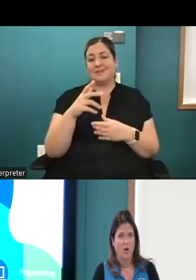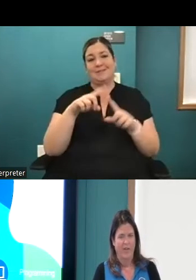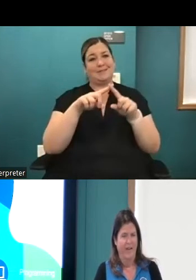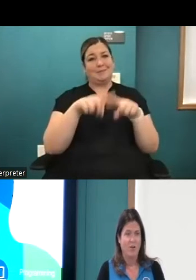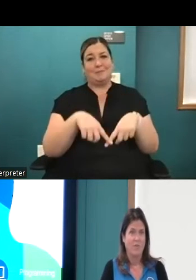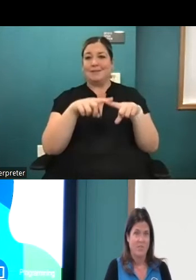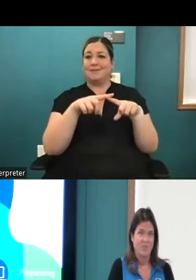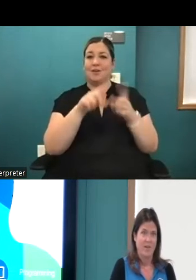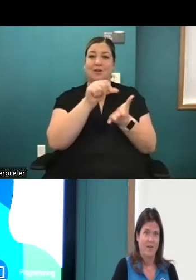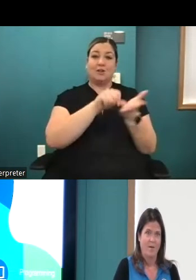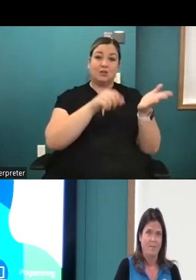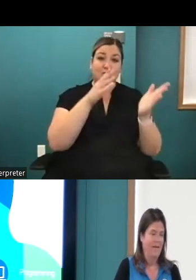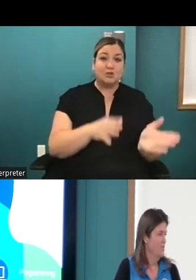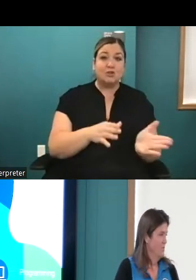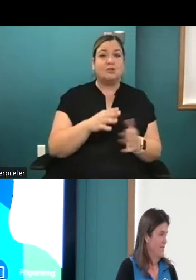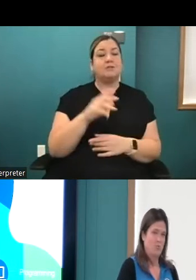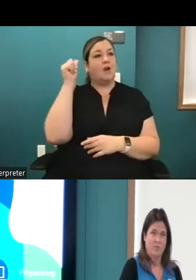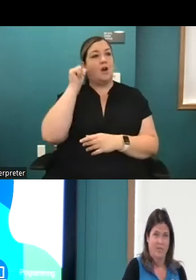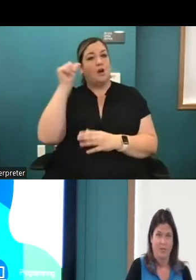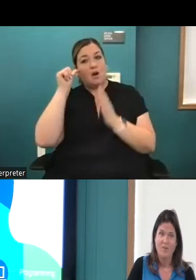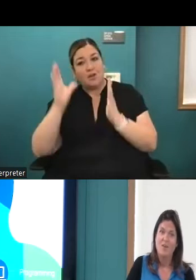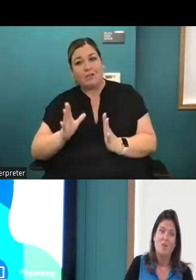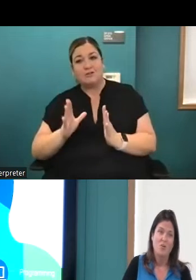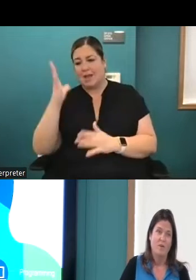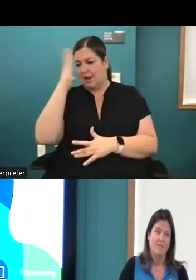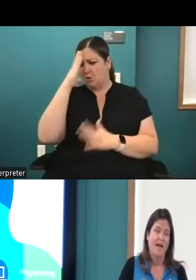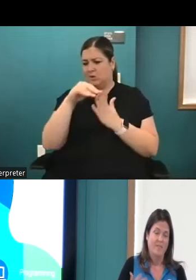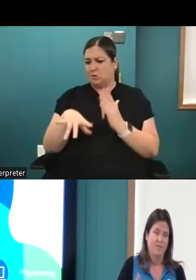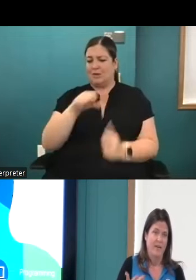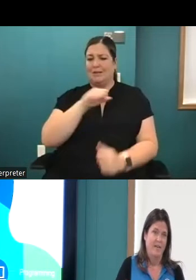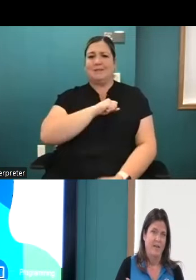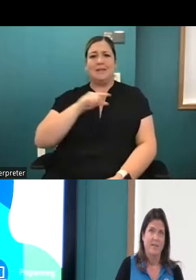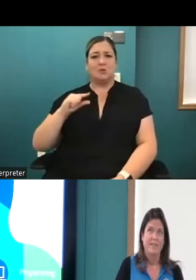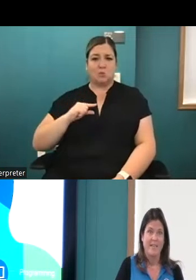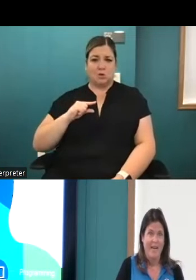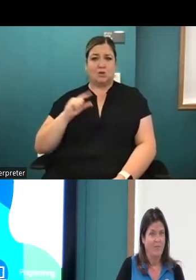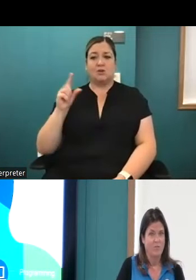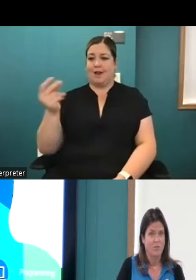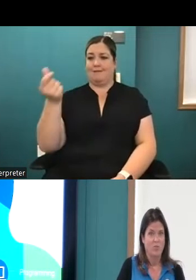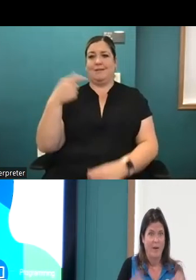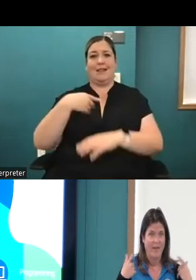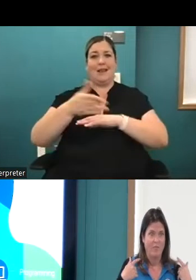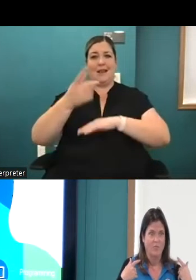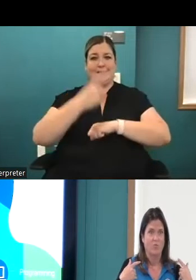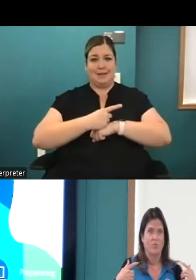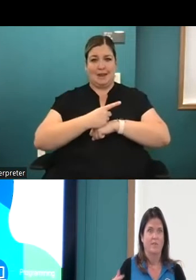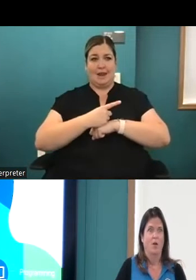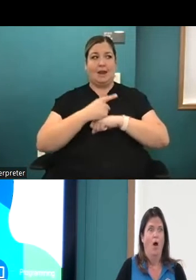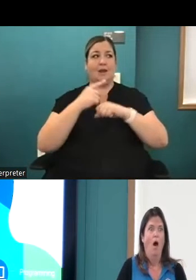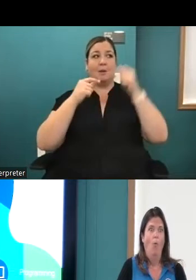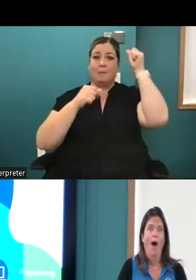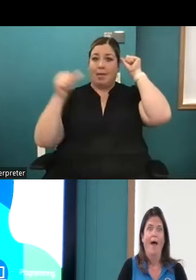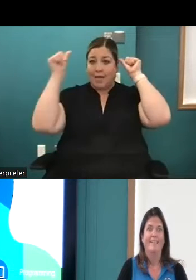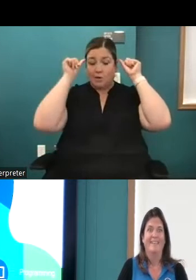audiologist call. Like I know a student, actually it was St. George kiddo, who was activated the day after surgery, bilateral surgery. And I was